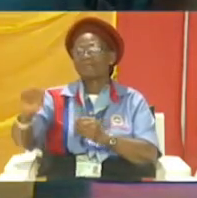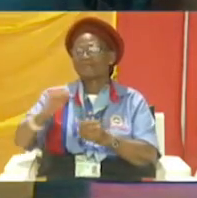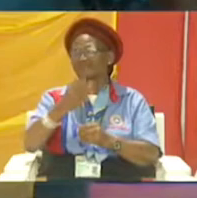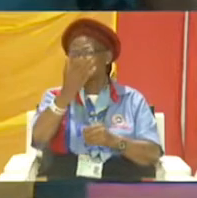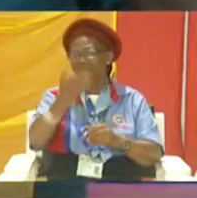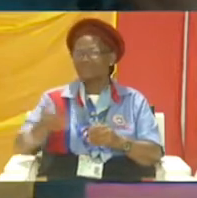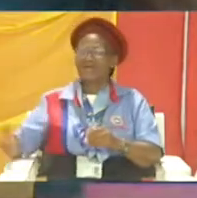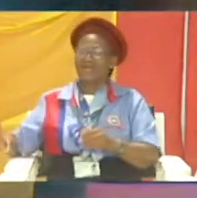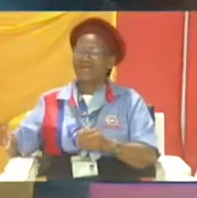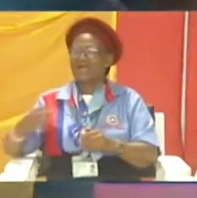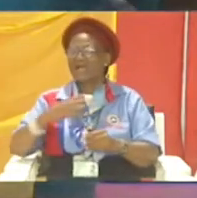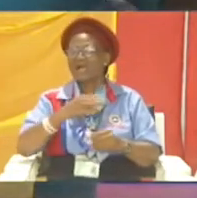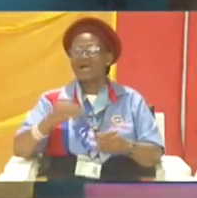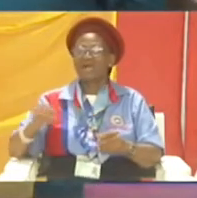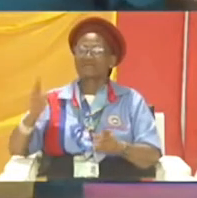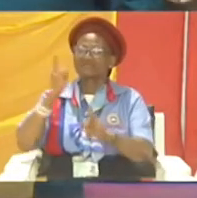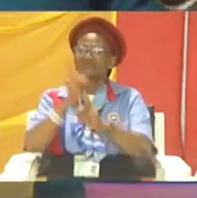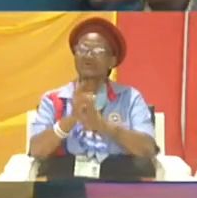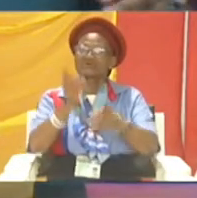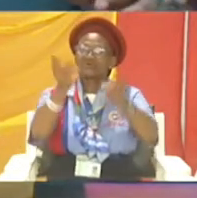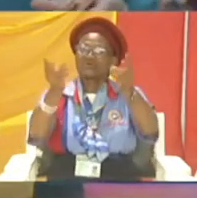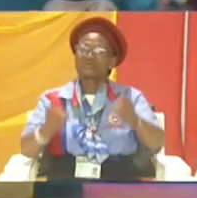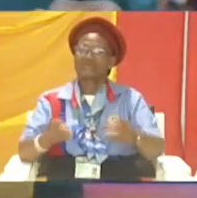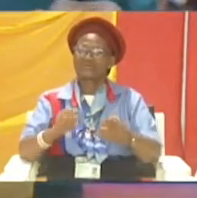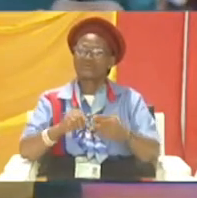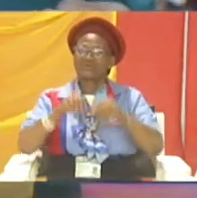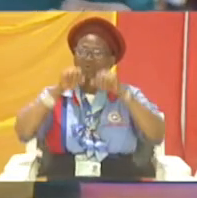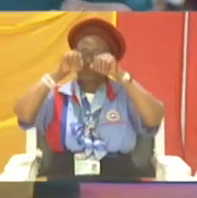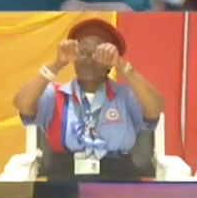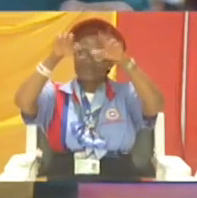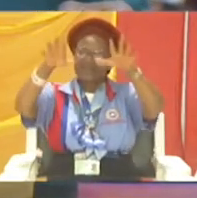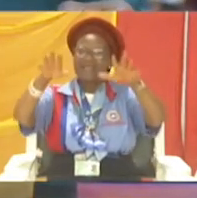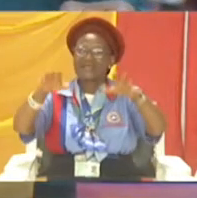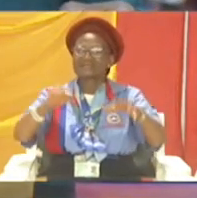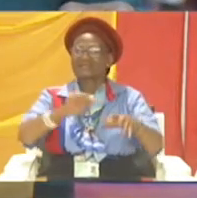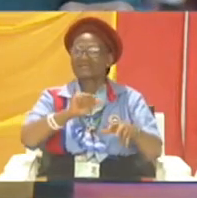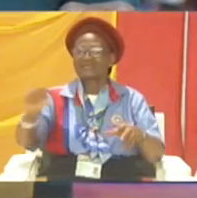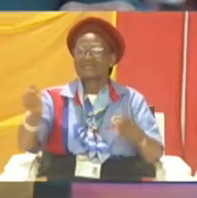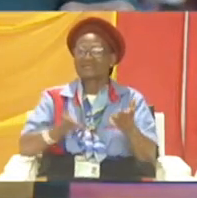just wanted to bless the servant of God.